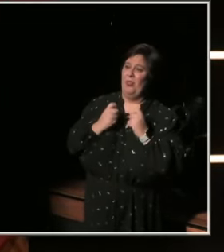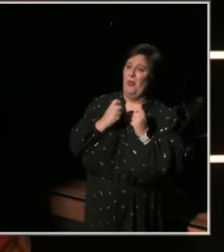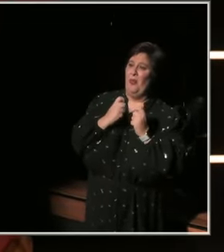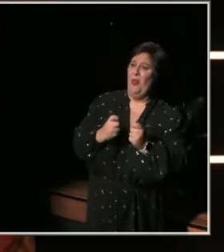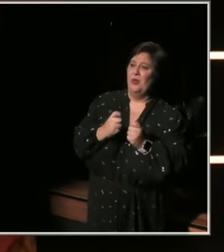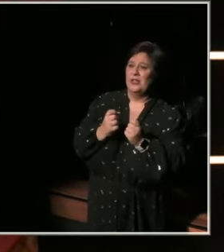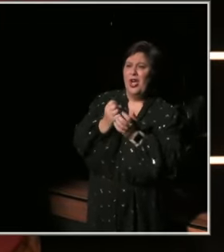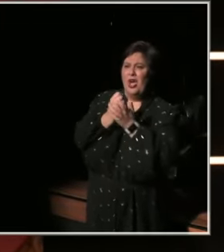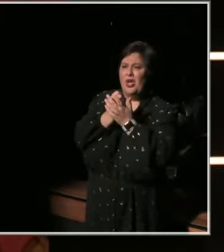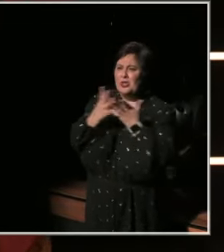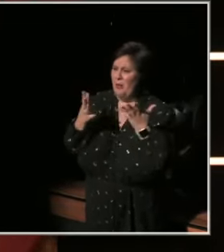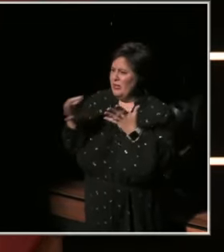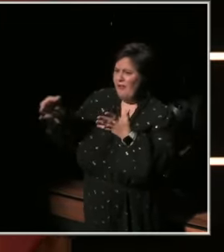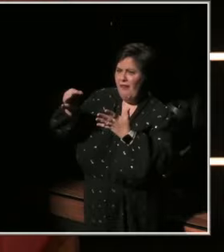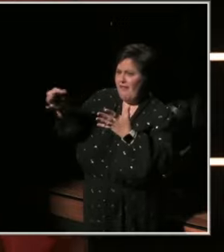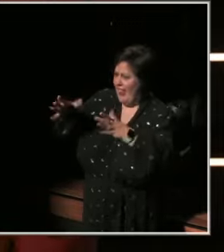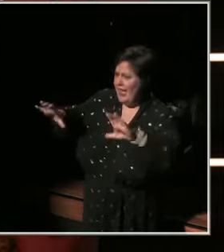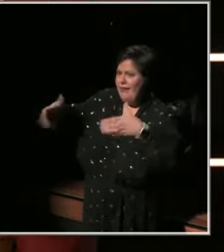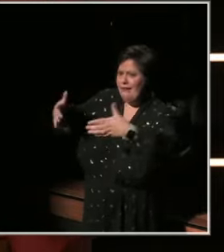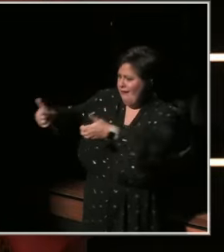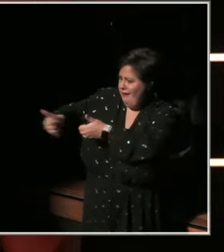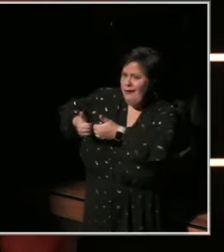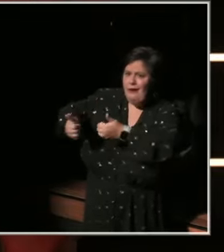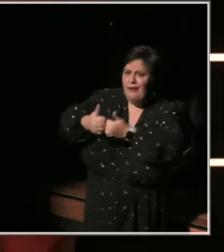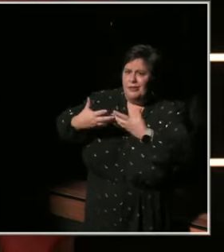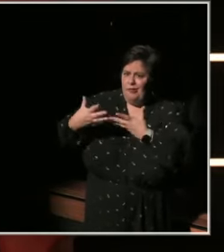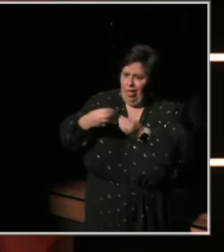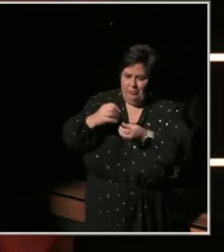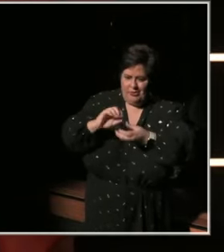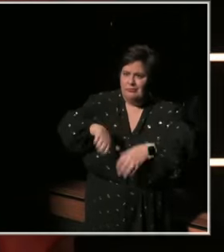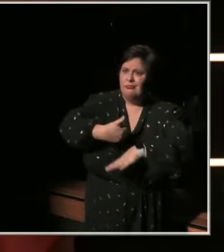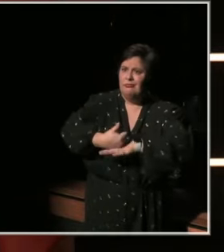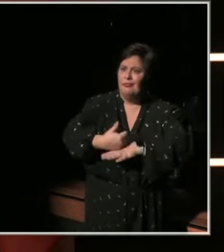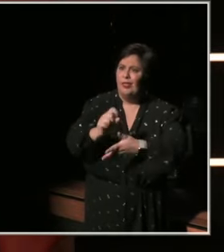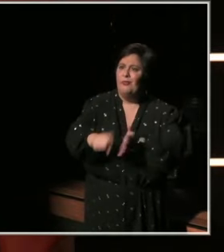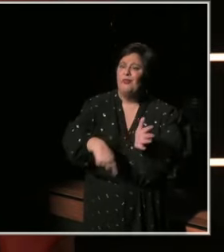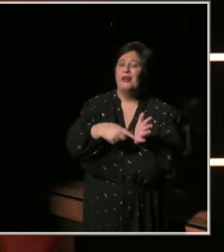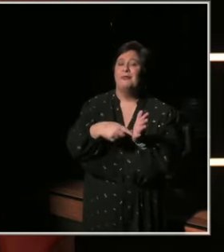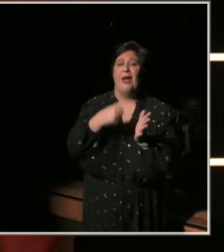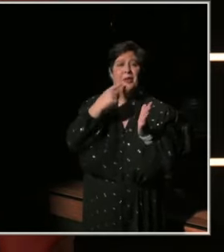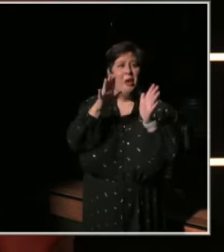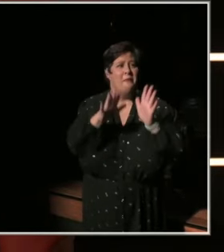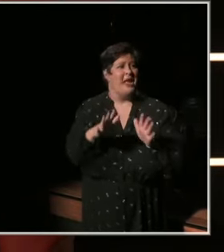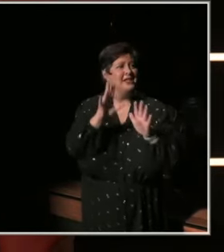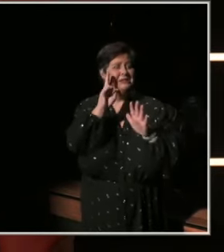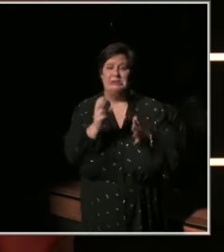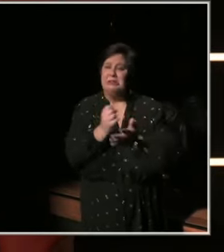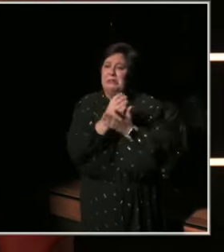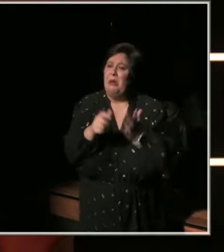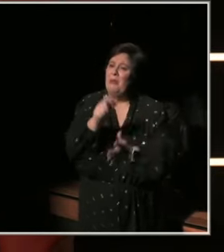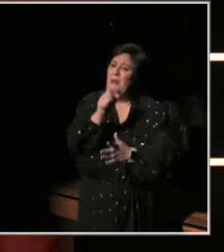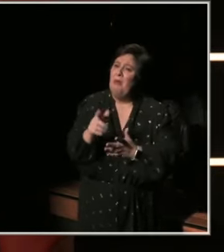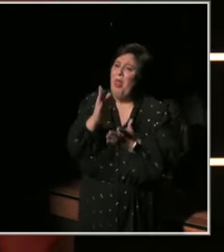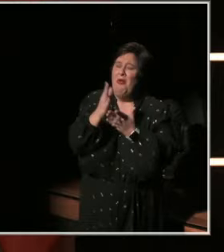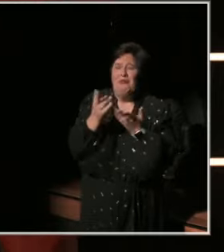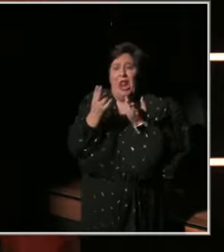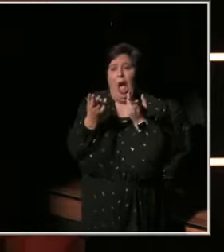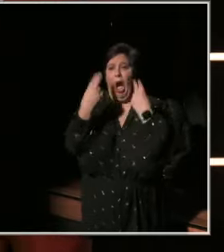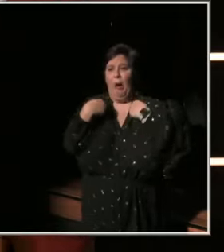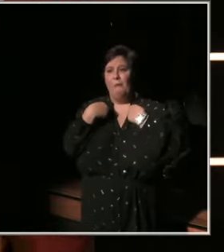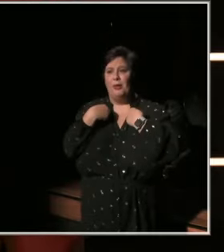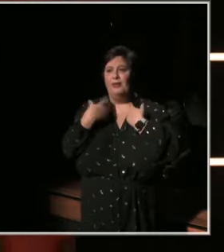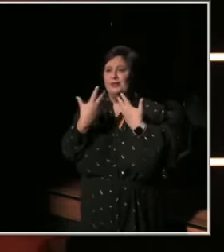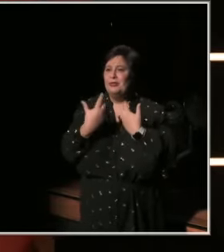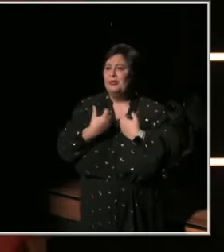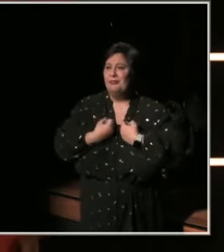there's so much of a village around us to help us bring this project to life. But I just got to say, it's amazing to see so many people. We're truly humbled to receive this